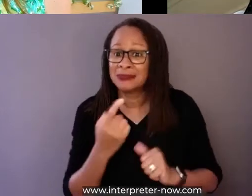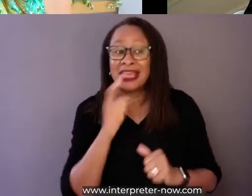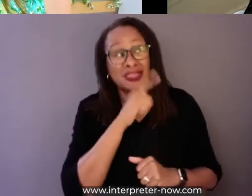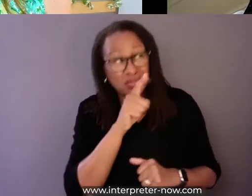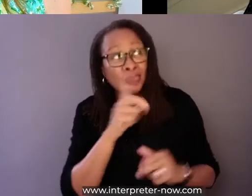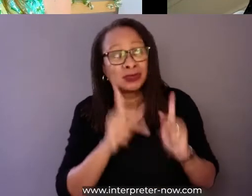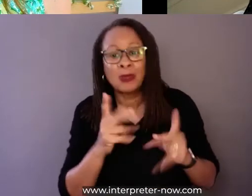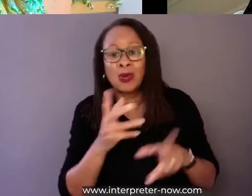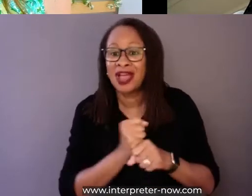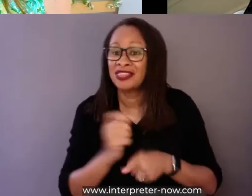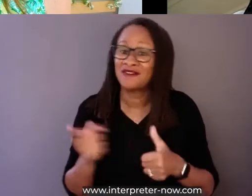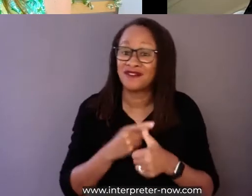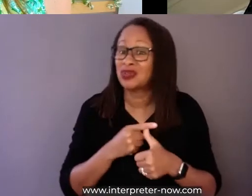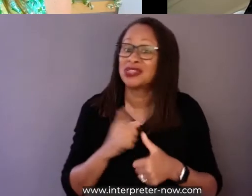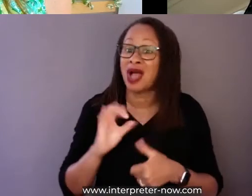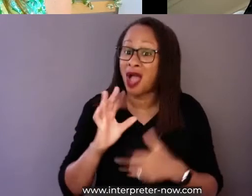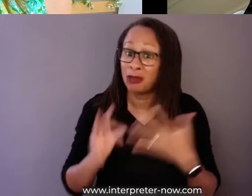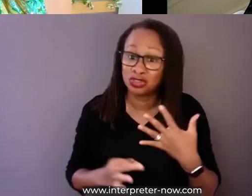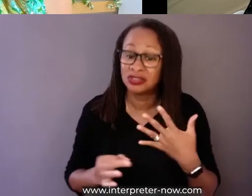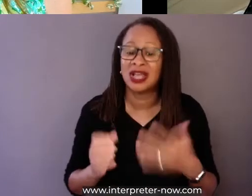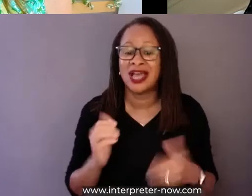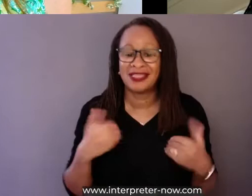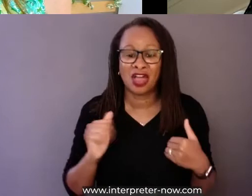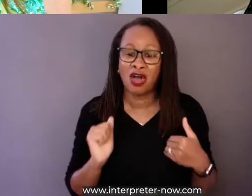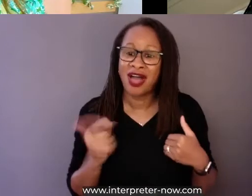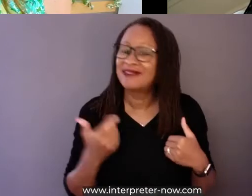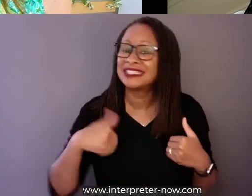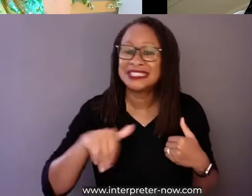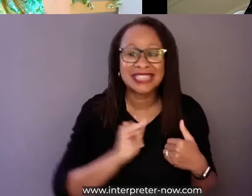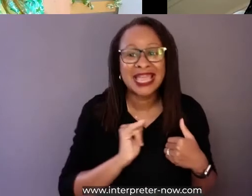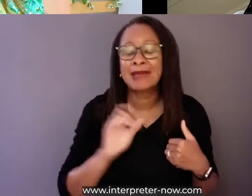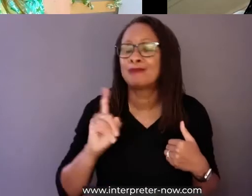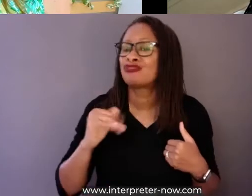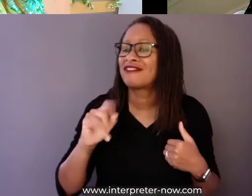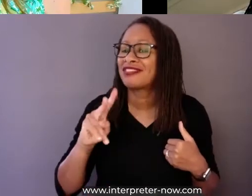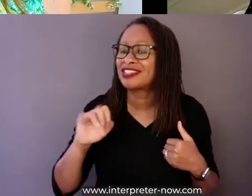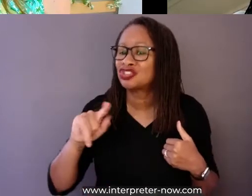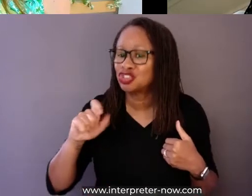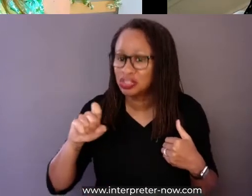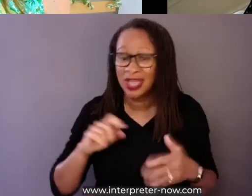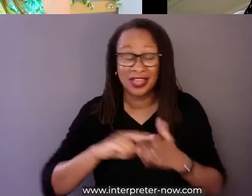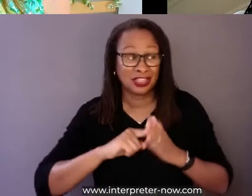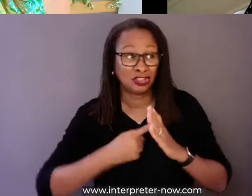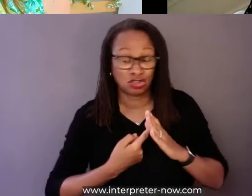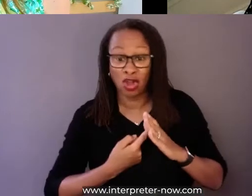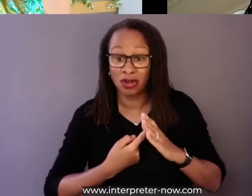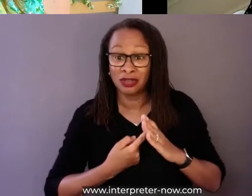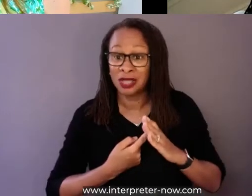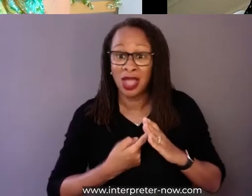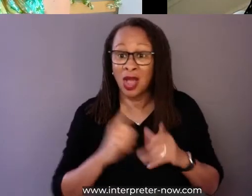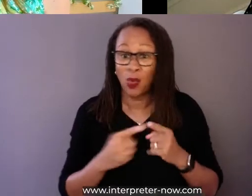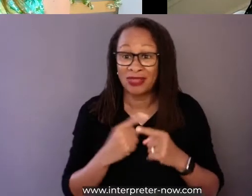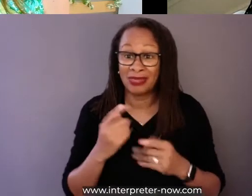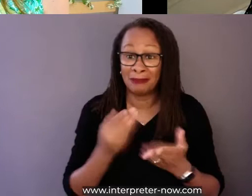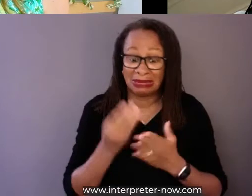they all had the same privilege. These were people who could start at a startup when the cash